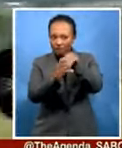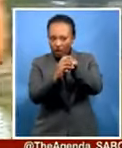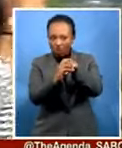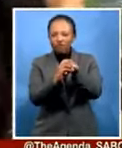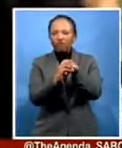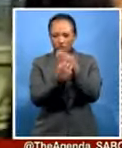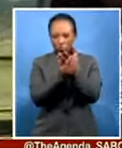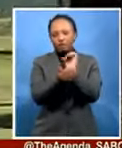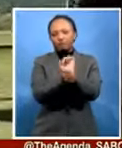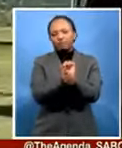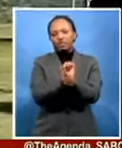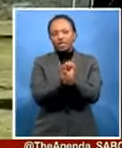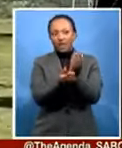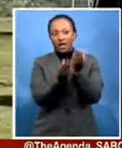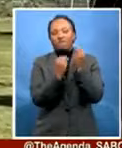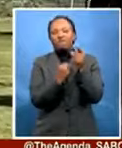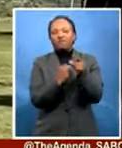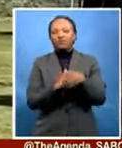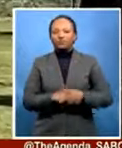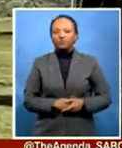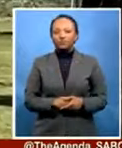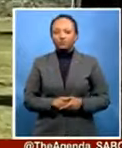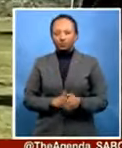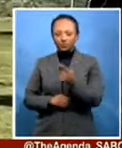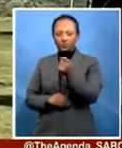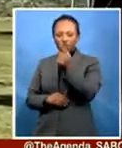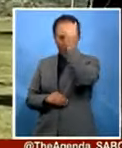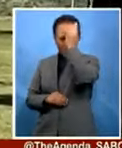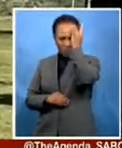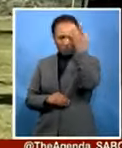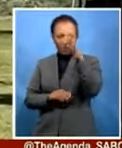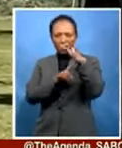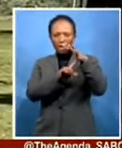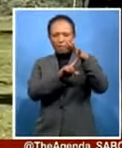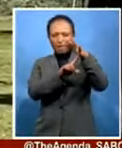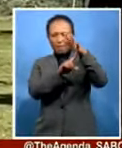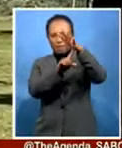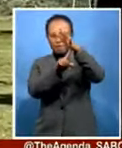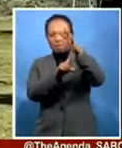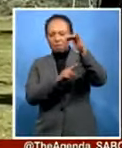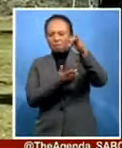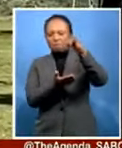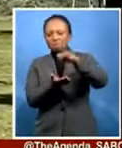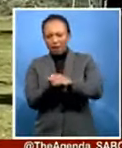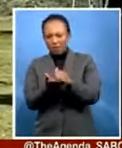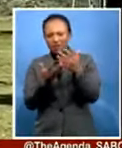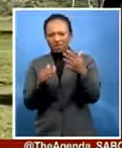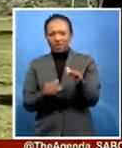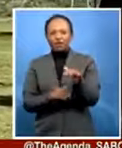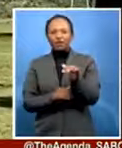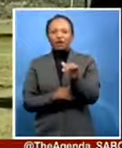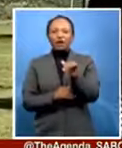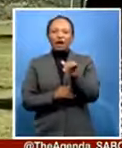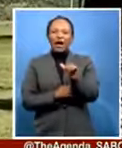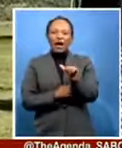few minutes ago we saw a helicopter arrive with the isotope. Just in layman's term, what is the isotope and where are you going to insert it into the horn to protect this horn